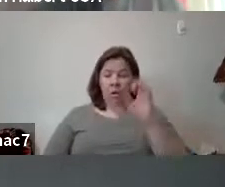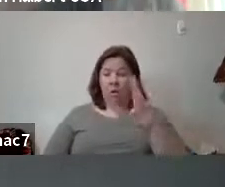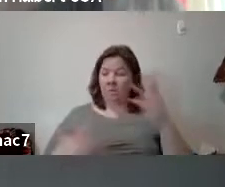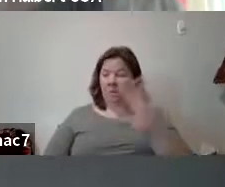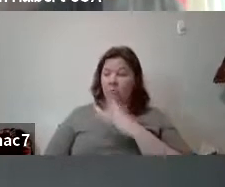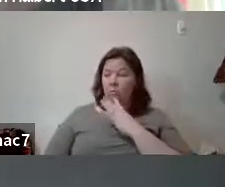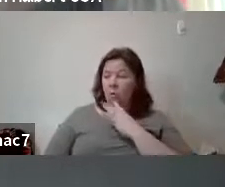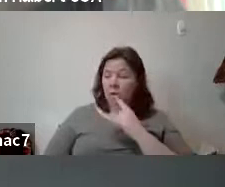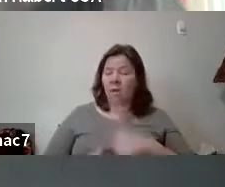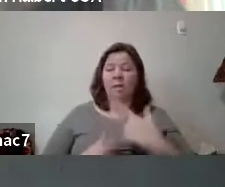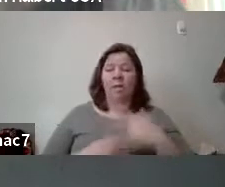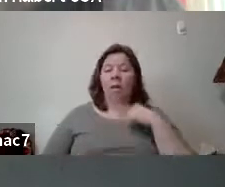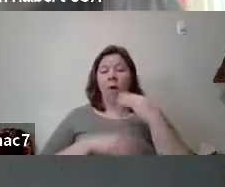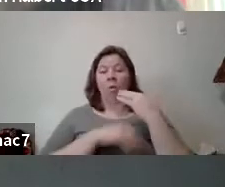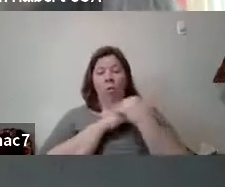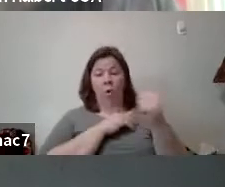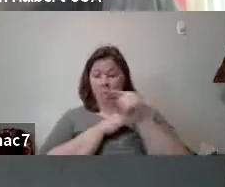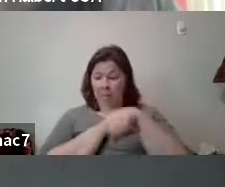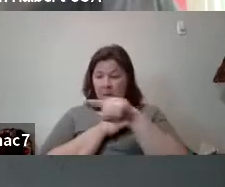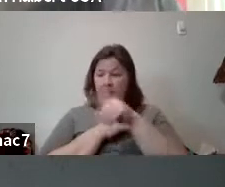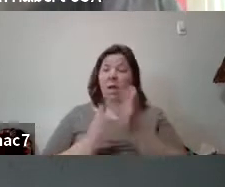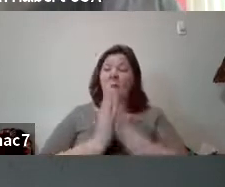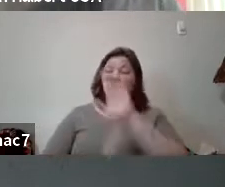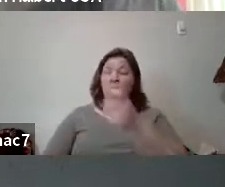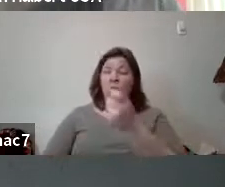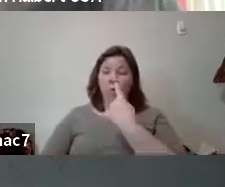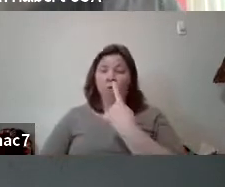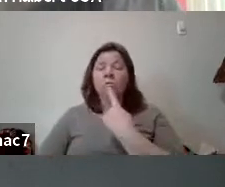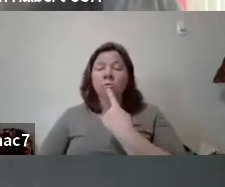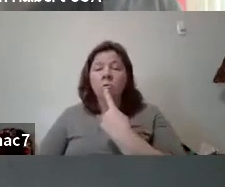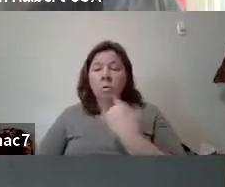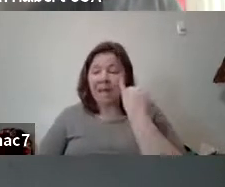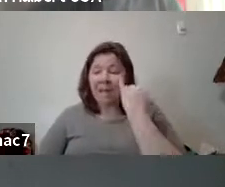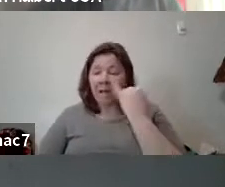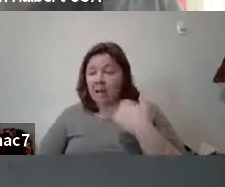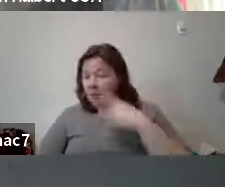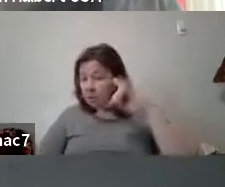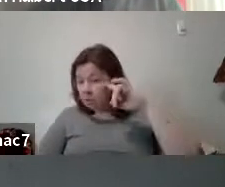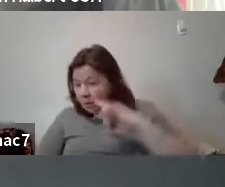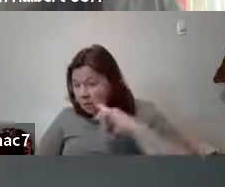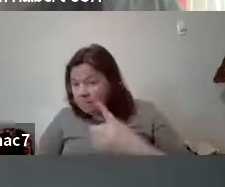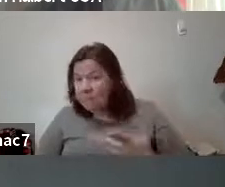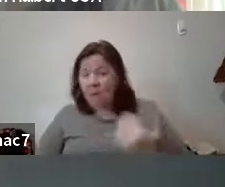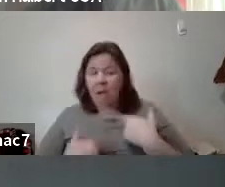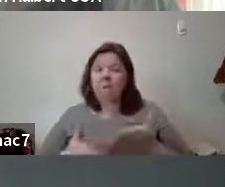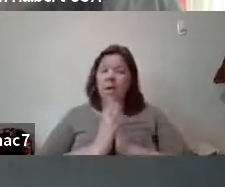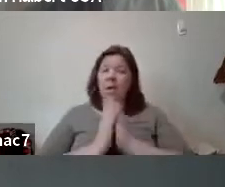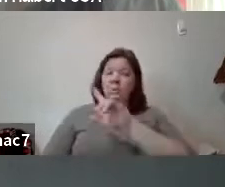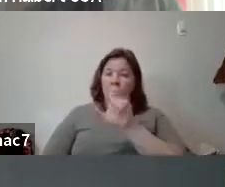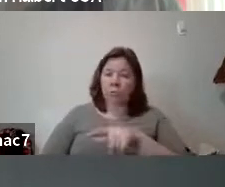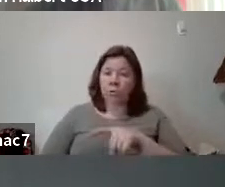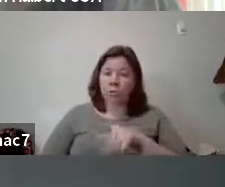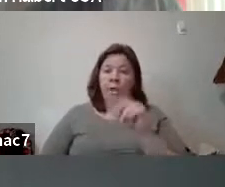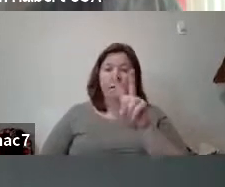them, and then you can ask your question. Also, if you are hard of hearing, you can ask your question,